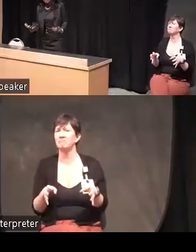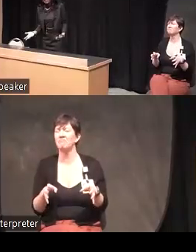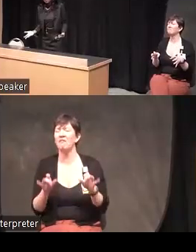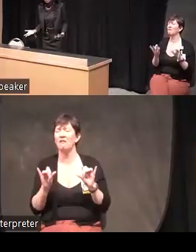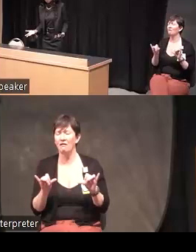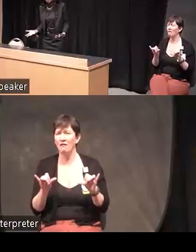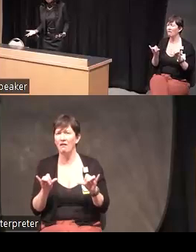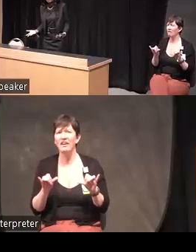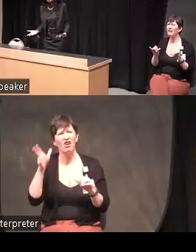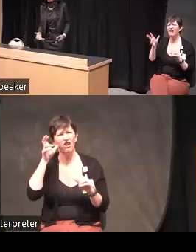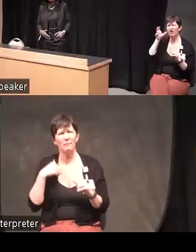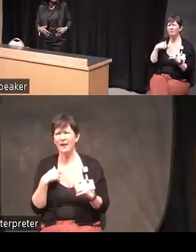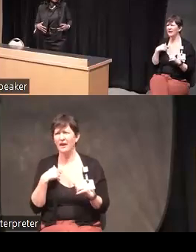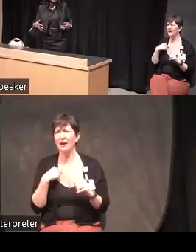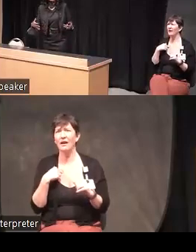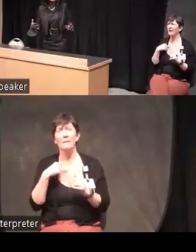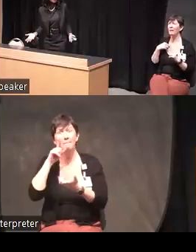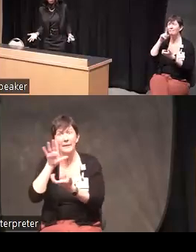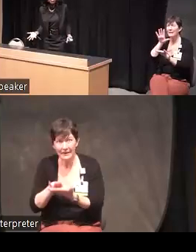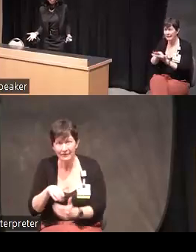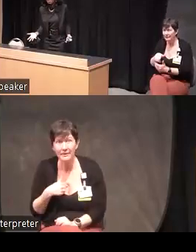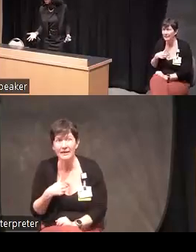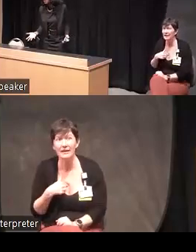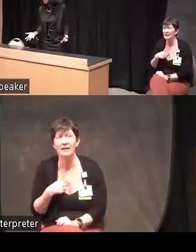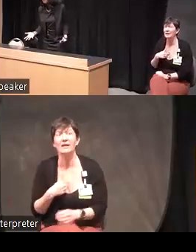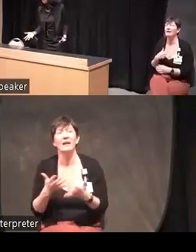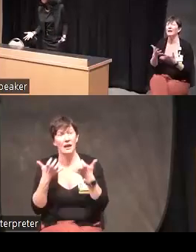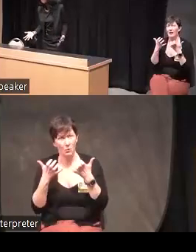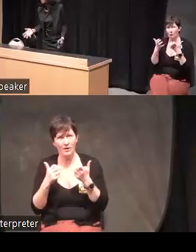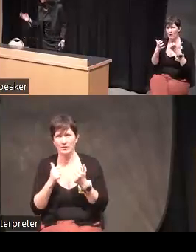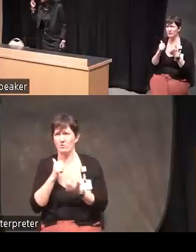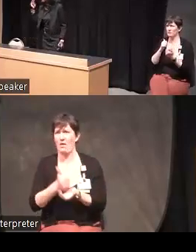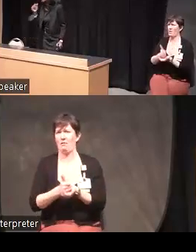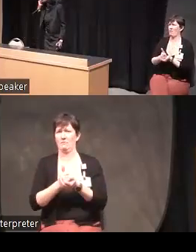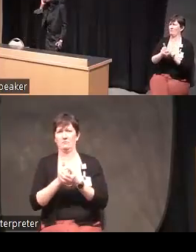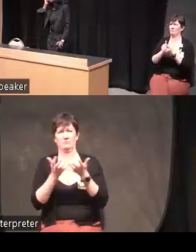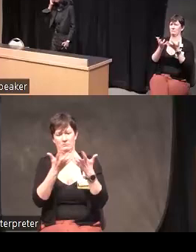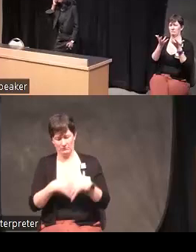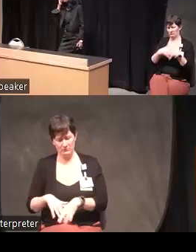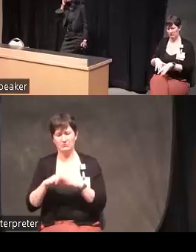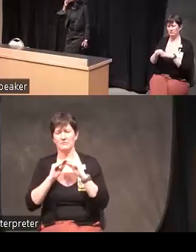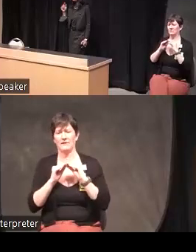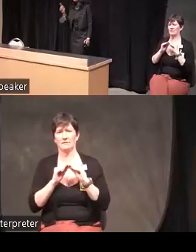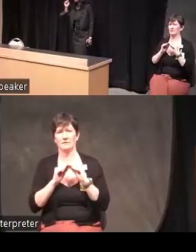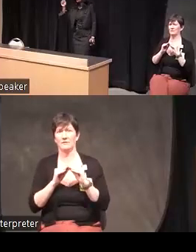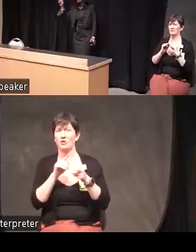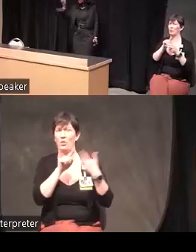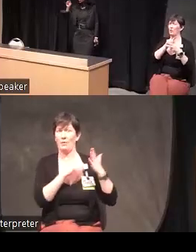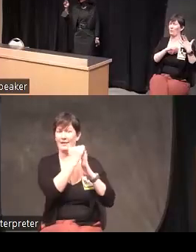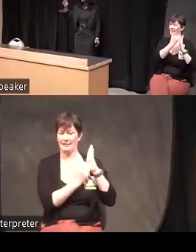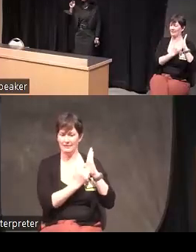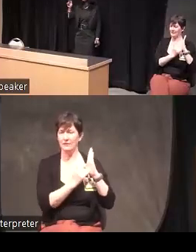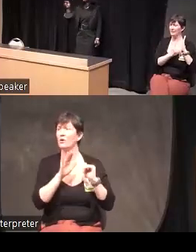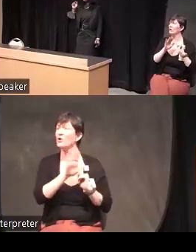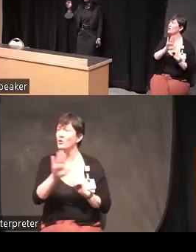And he believed me. And he was going to try and do something about it. 3 lessons. Number 1, your